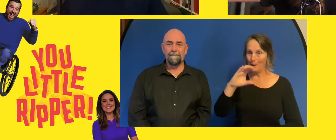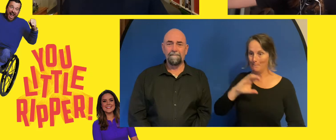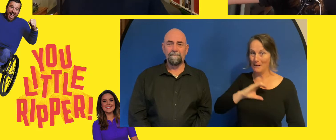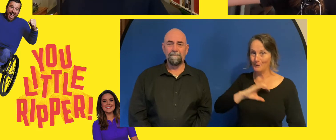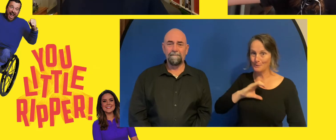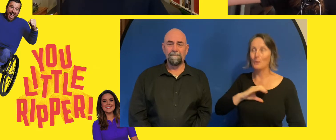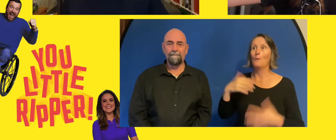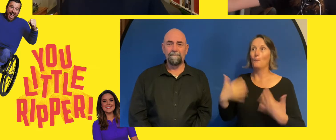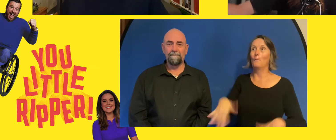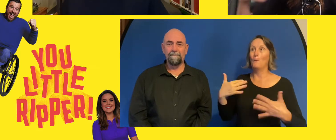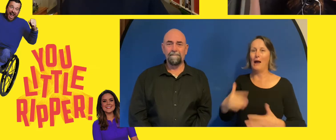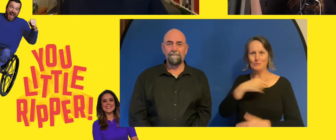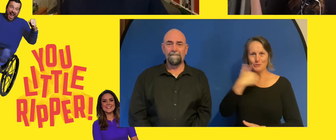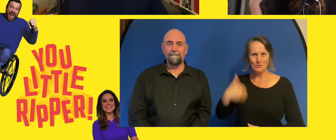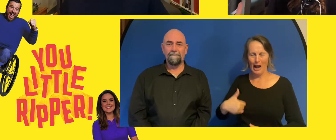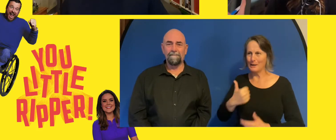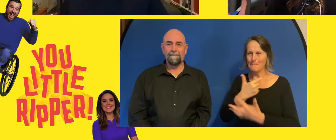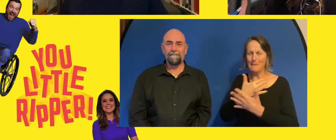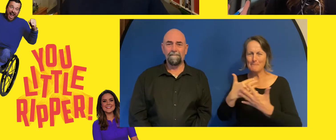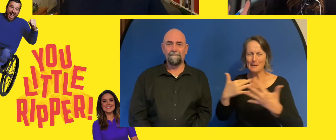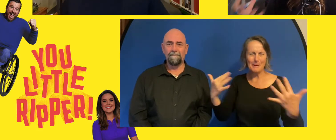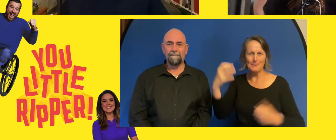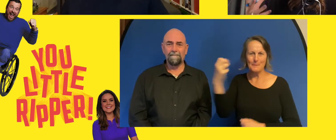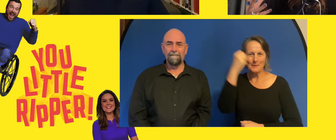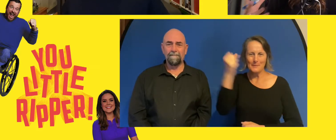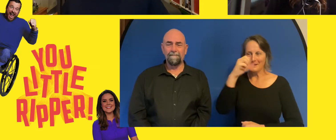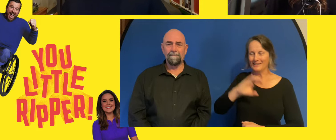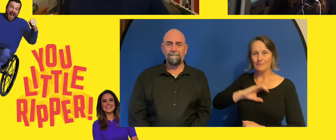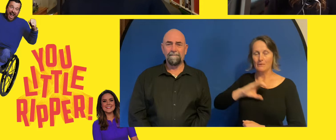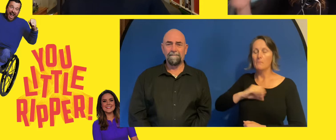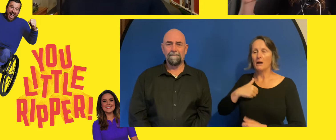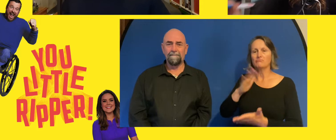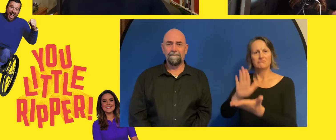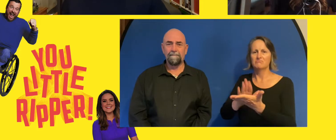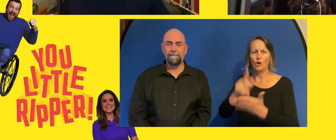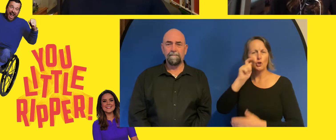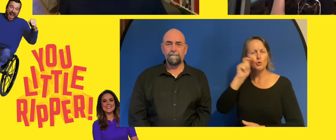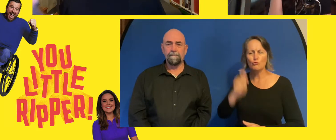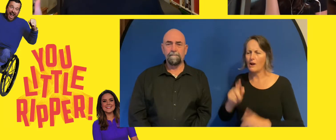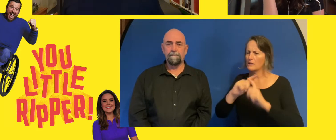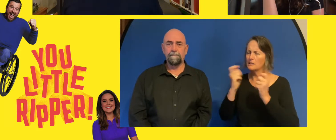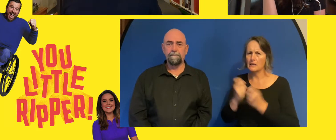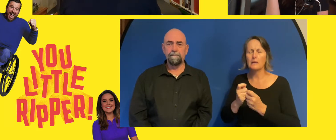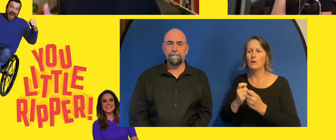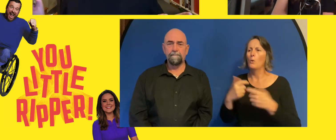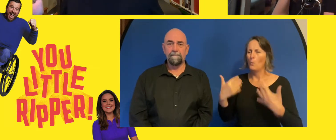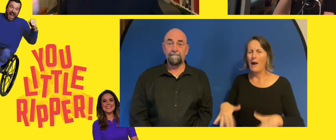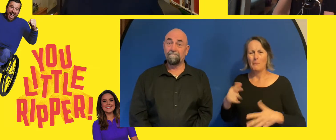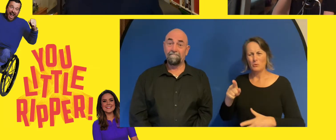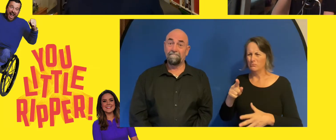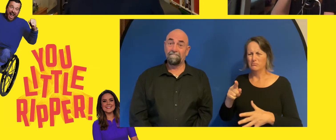haul for them, the host nation. But I just can't go past Ukraine. I can't go past Ukraine. They get me in the feels every time. My little ripper